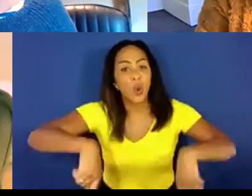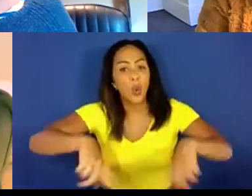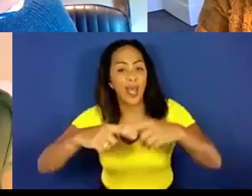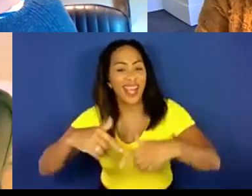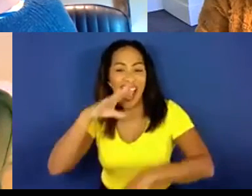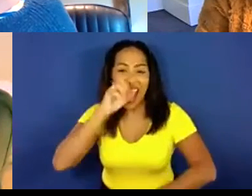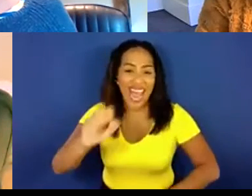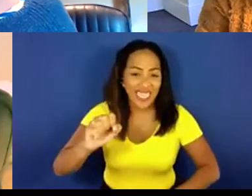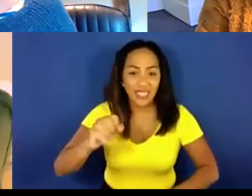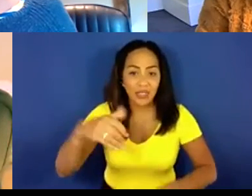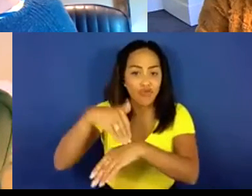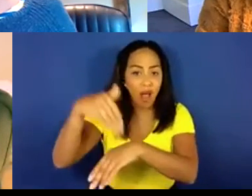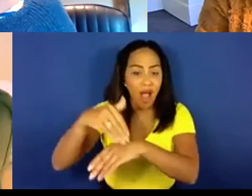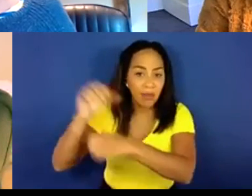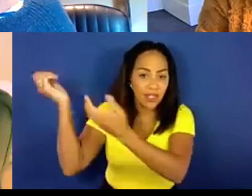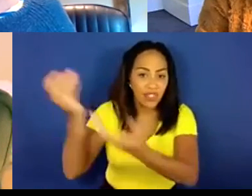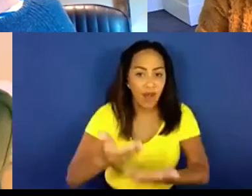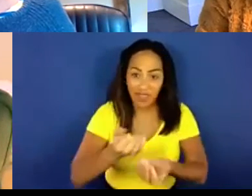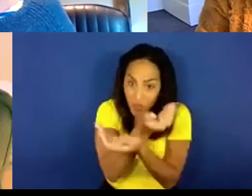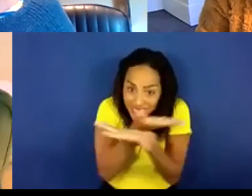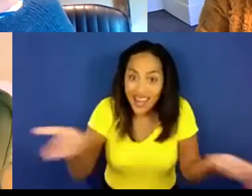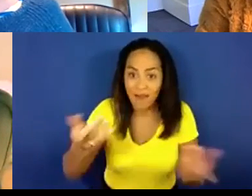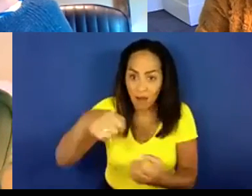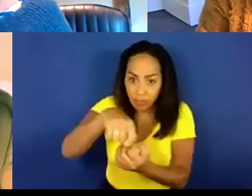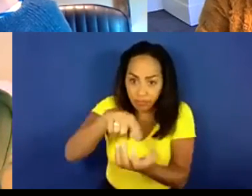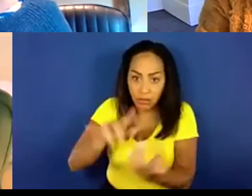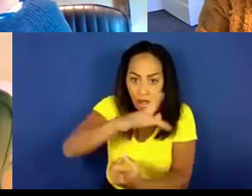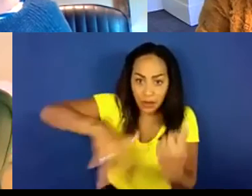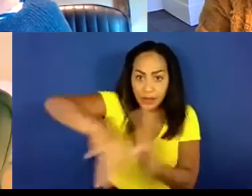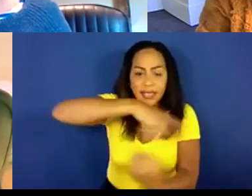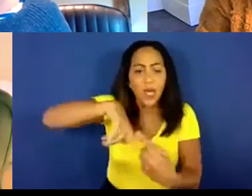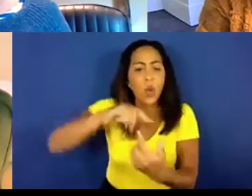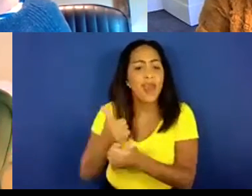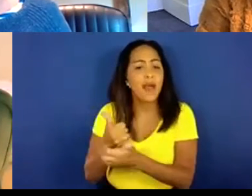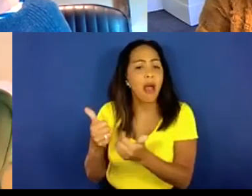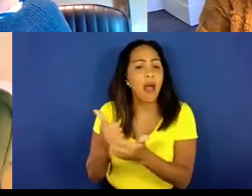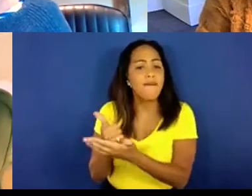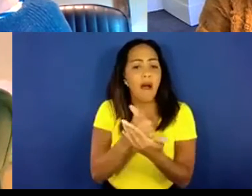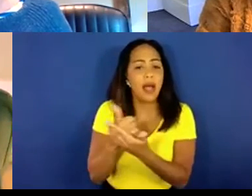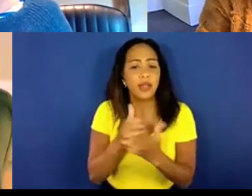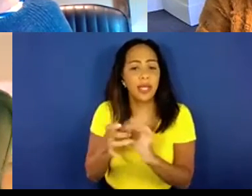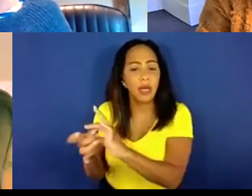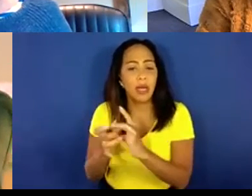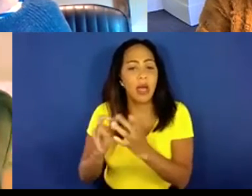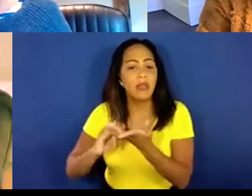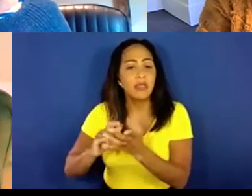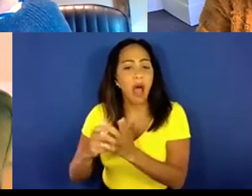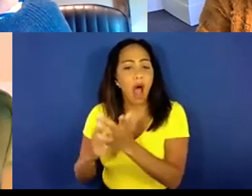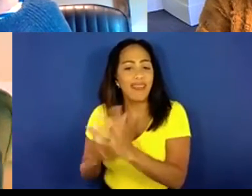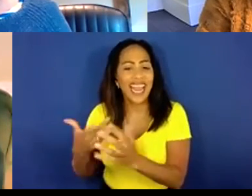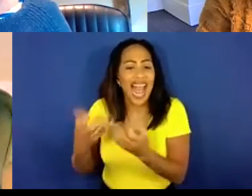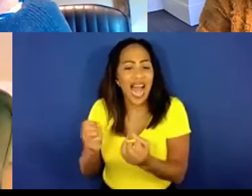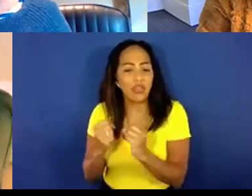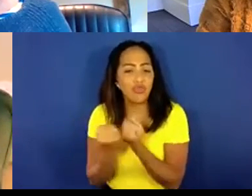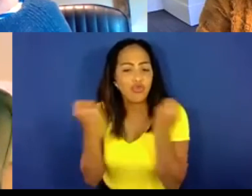services across the city. And we are an advisory partner because although SARI's got quite a strong race focus, we cover